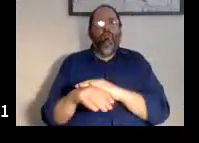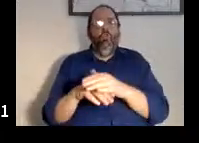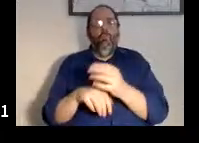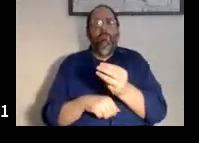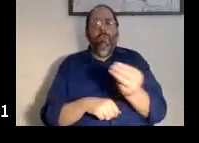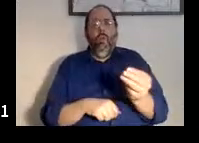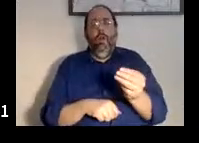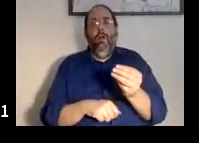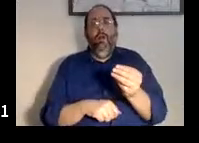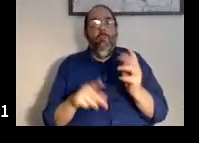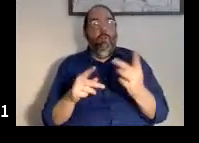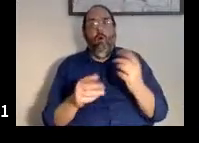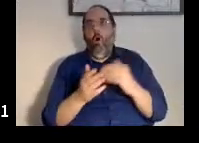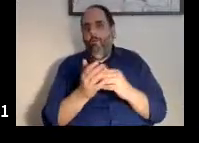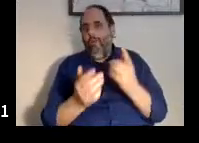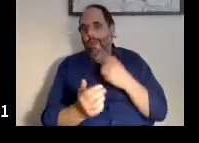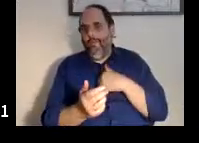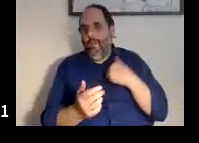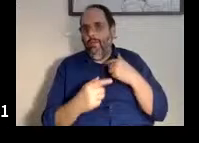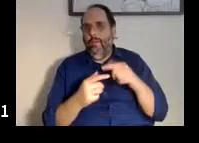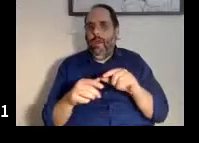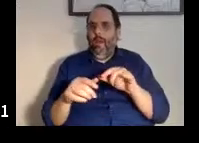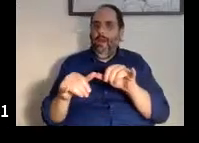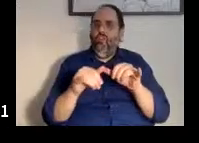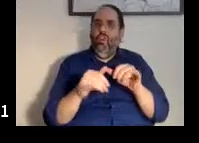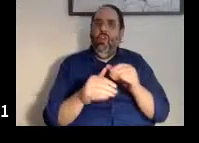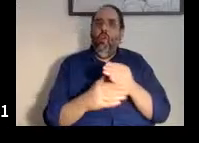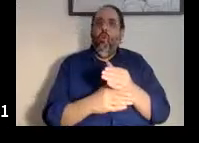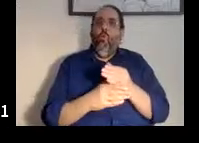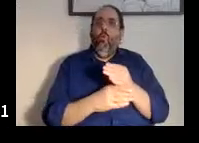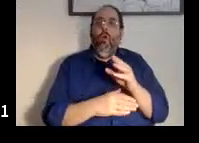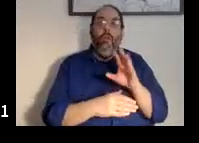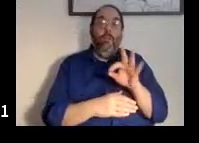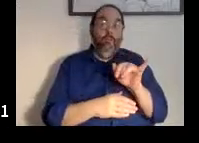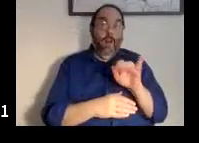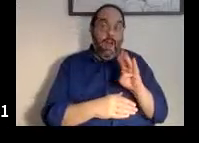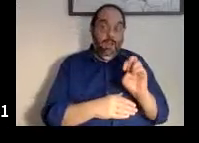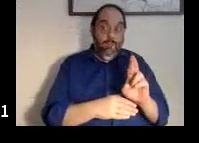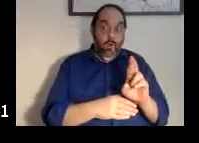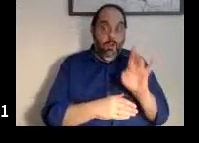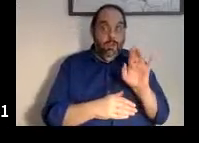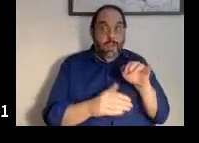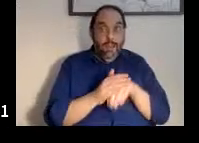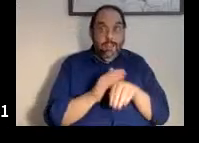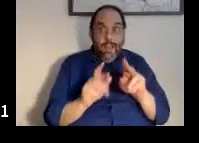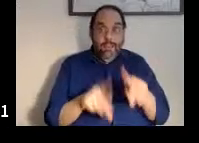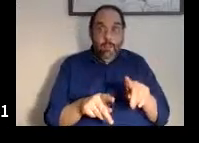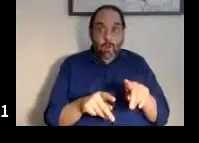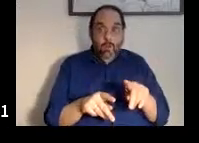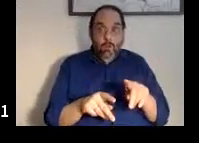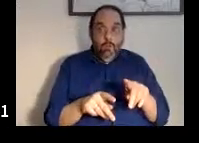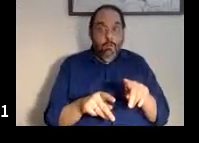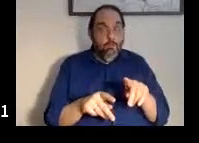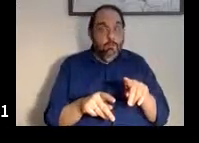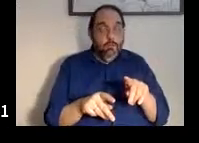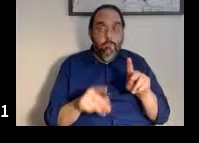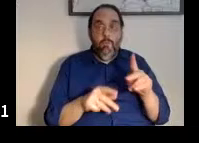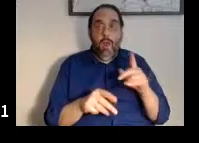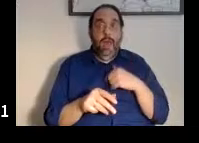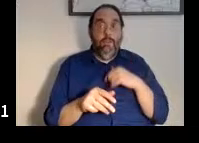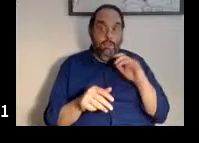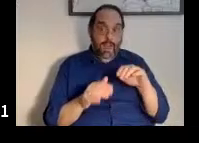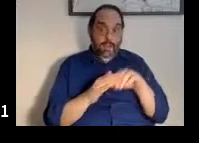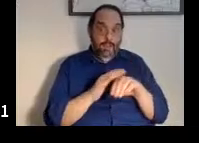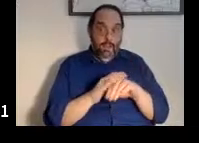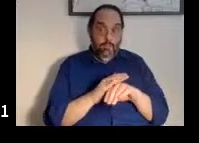people ask us all the time about engineered wood fiber, and is engineered wood fiber accessible? But let me back